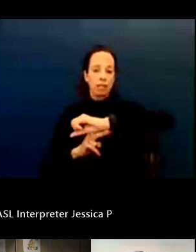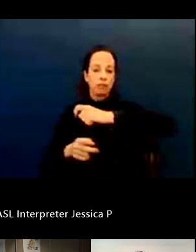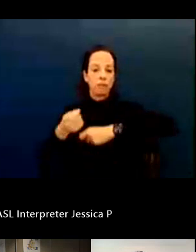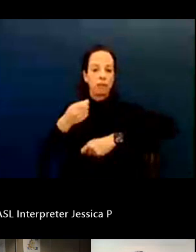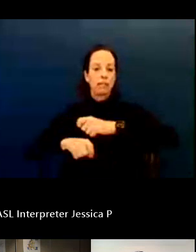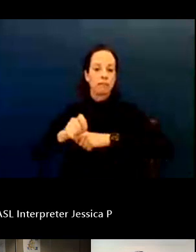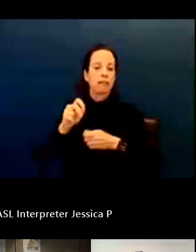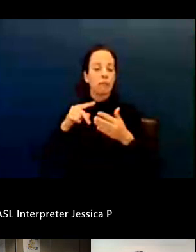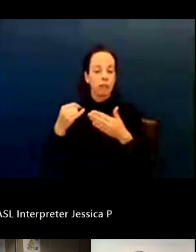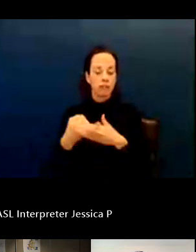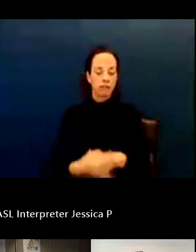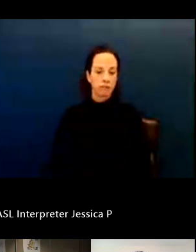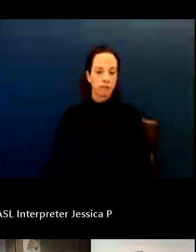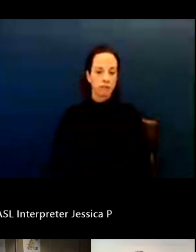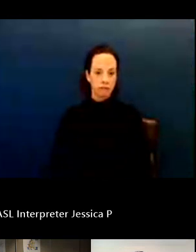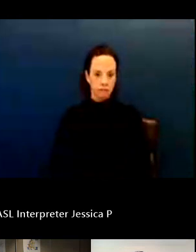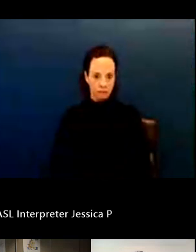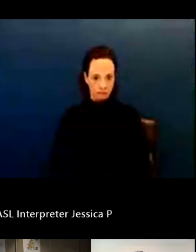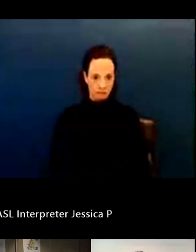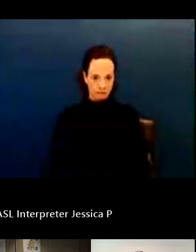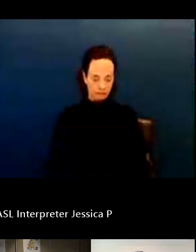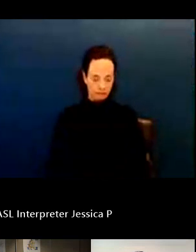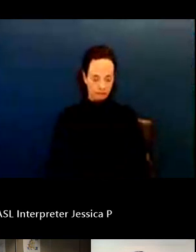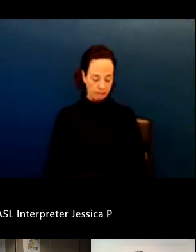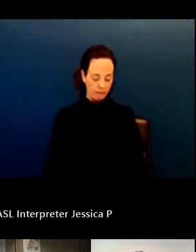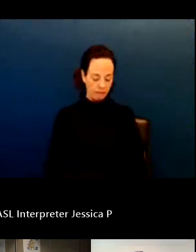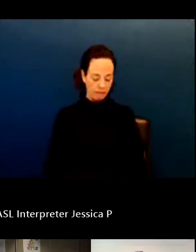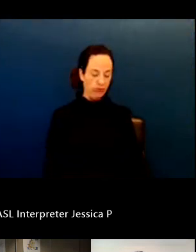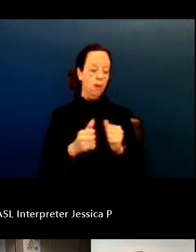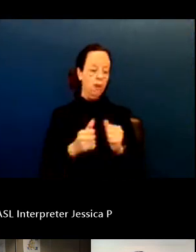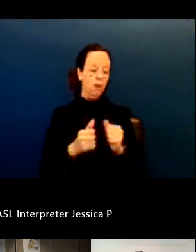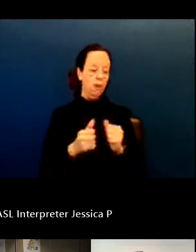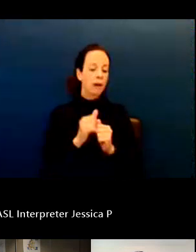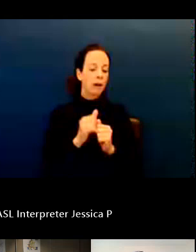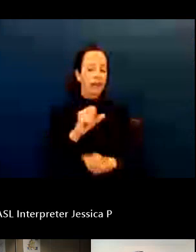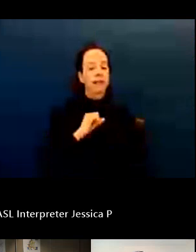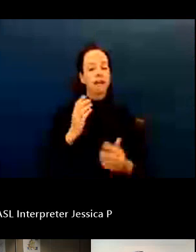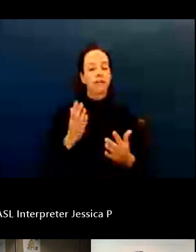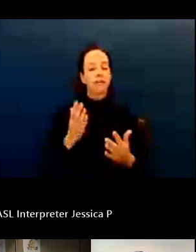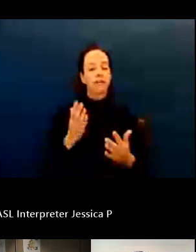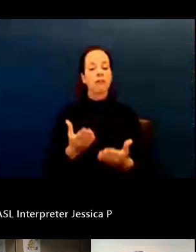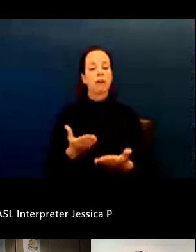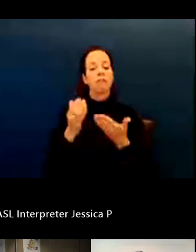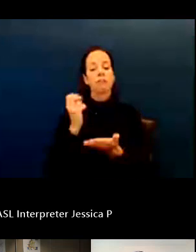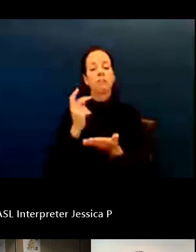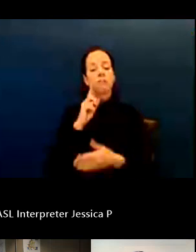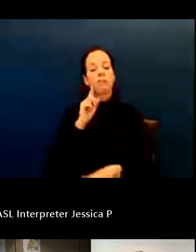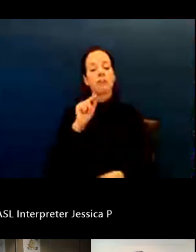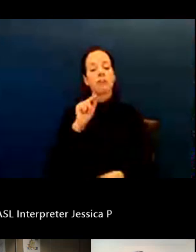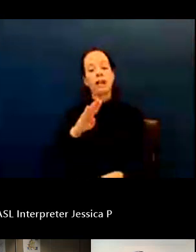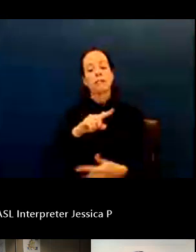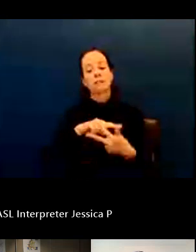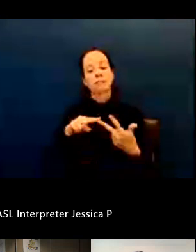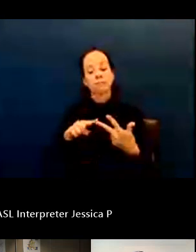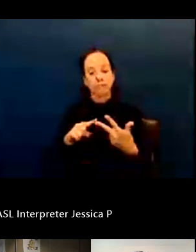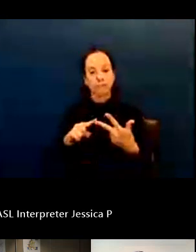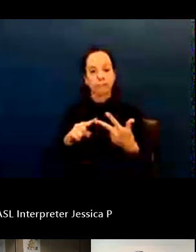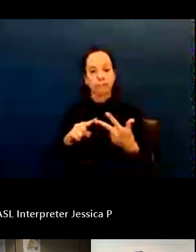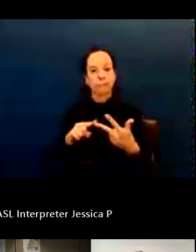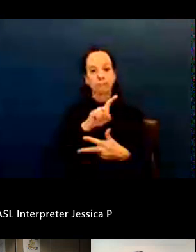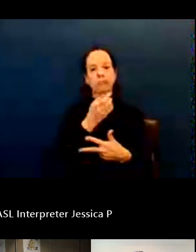project. So with that, staff recommends approval of tabs 119, 120, and